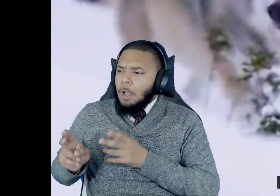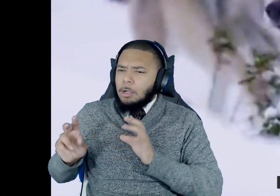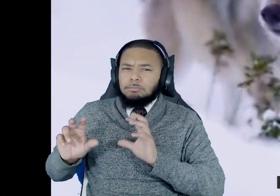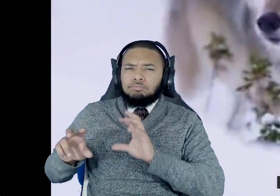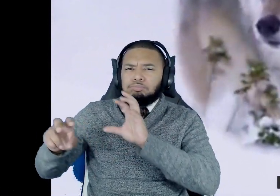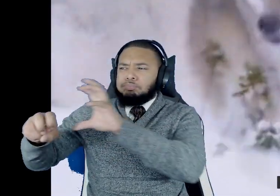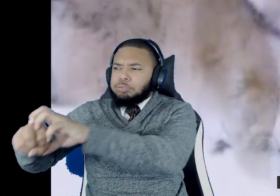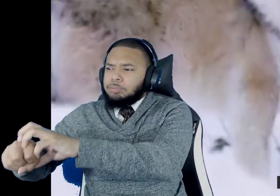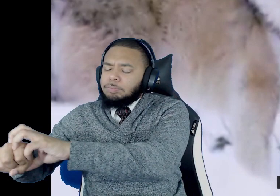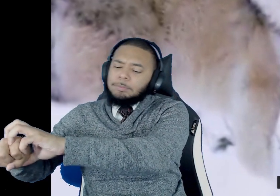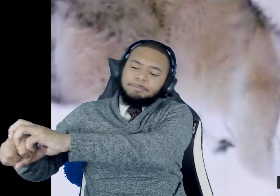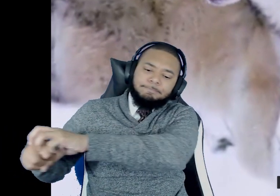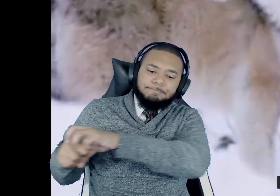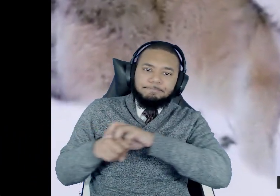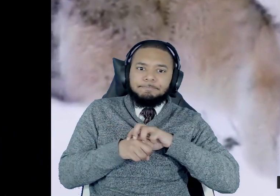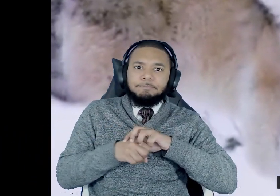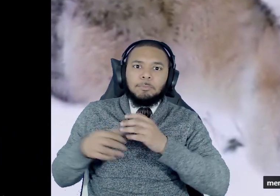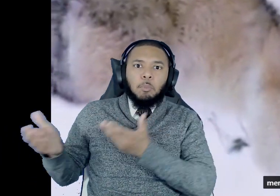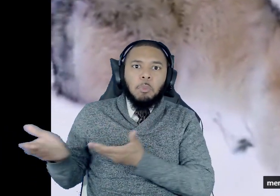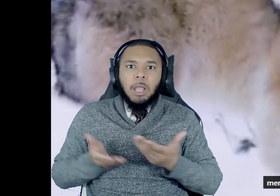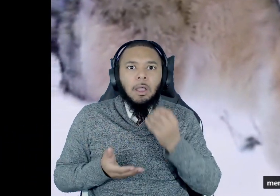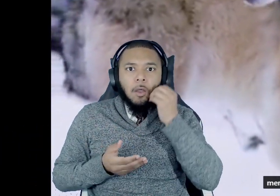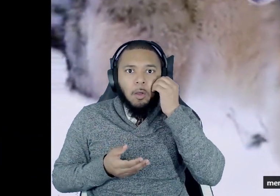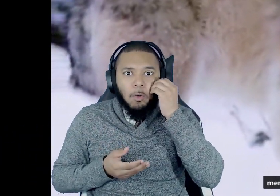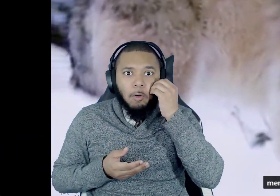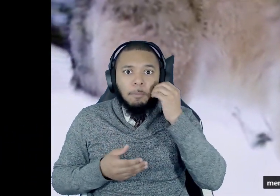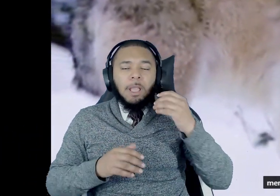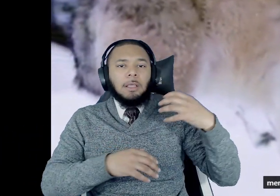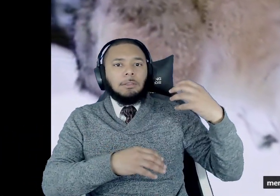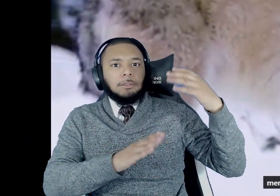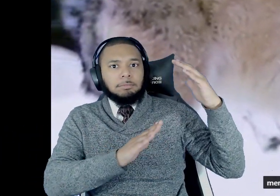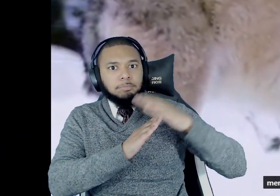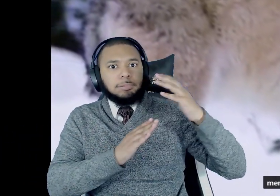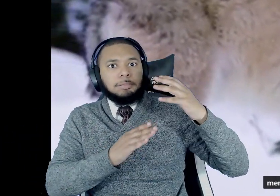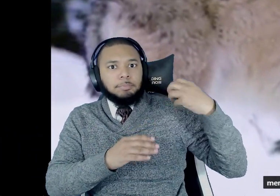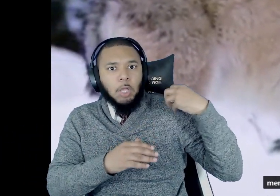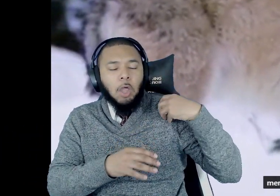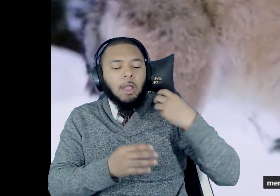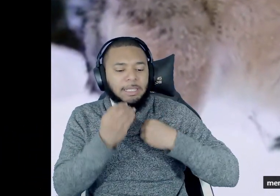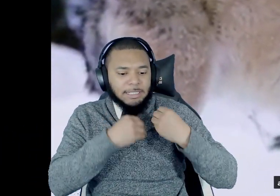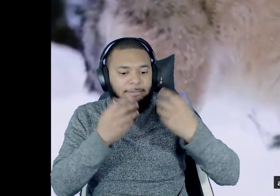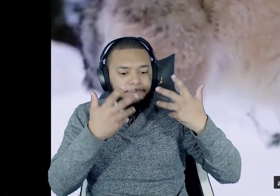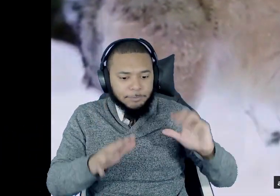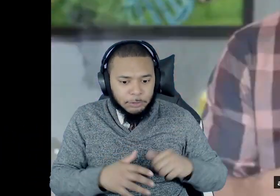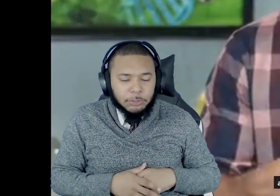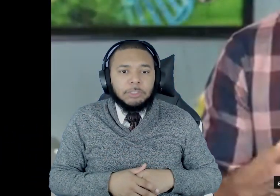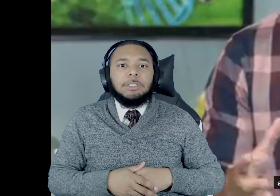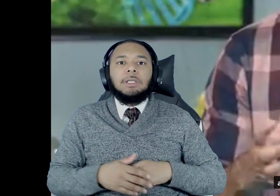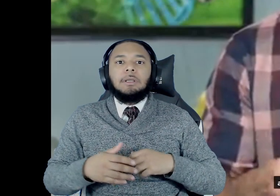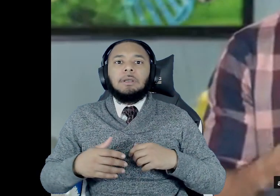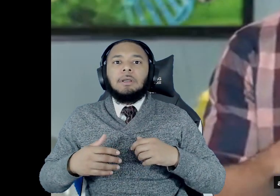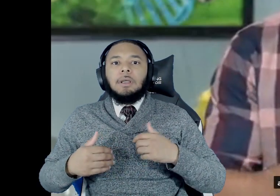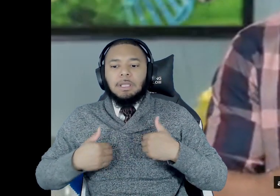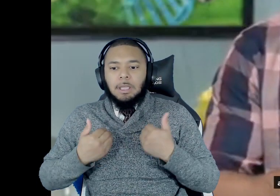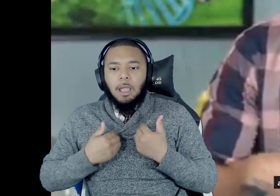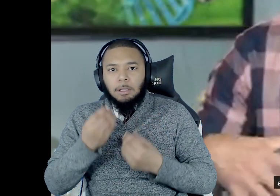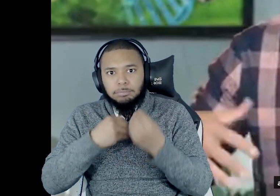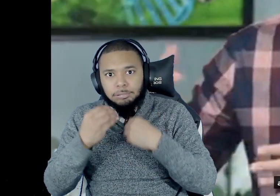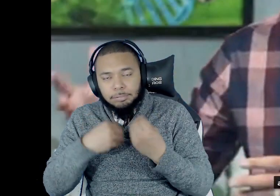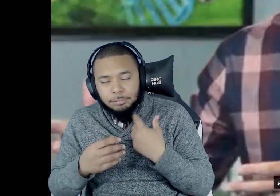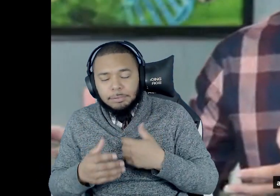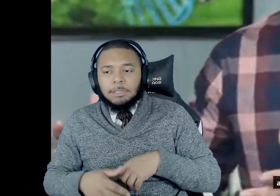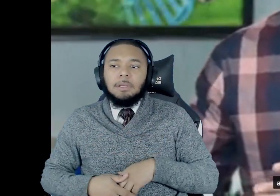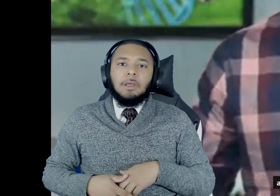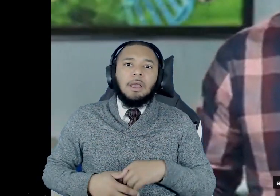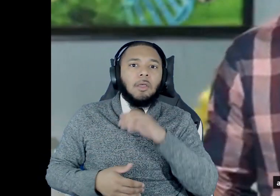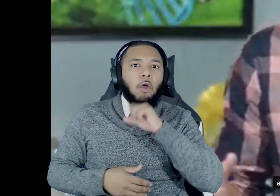to the entire pack. The alphas are going to get theirs, and the rest of the members are going to get theirs, and then even the young are going to get theirs if they're eating or